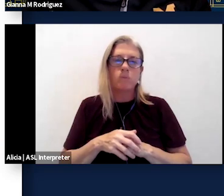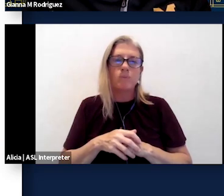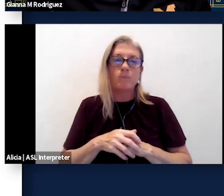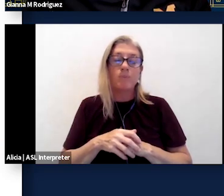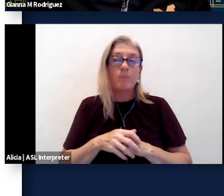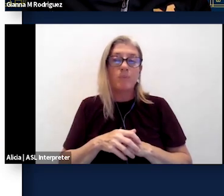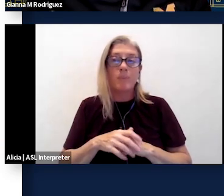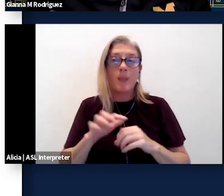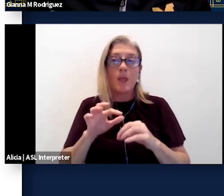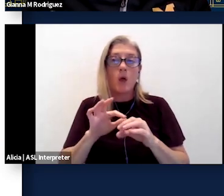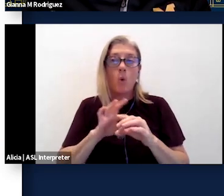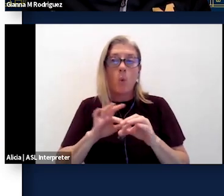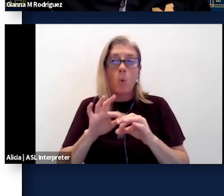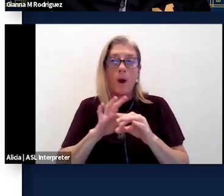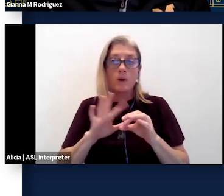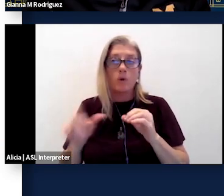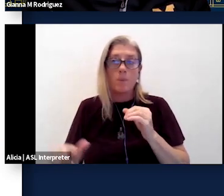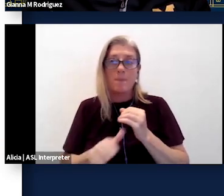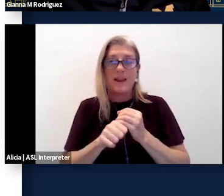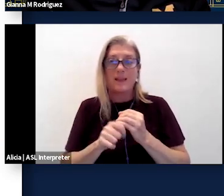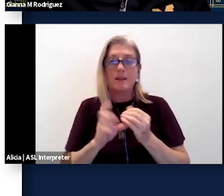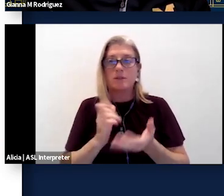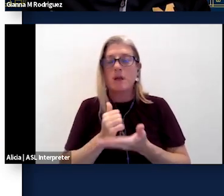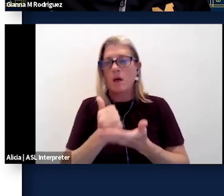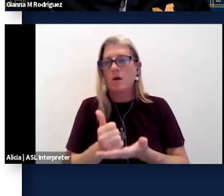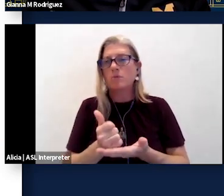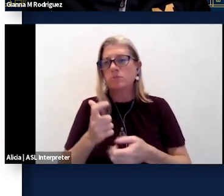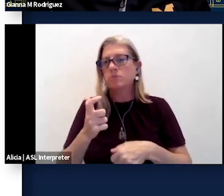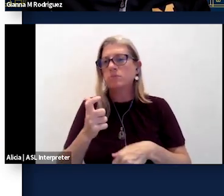Your rectal medications help time your bowel